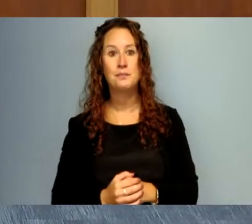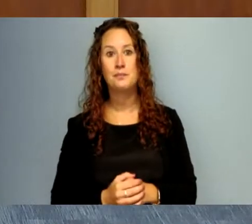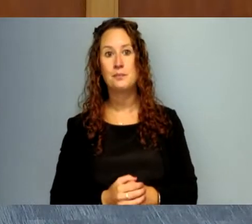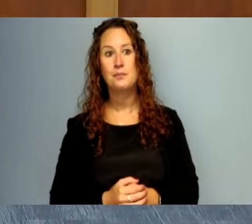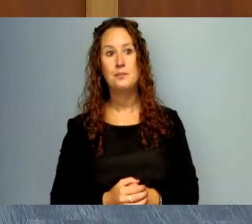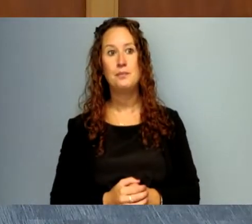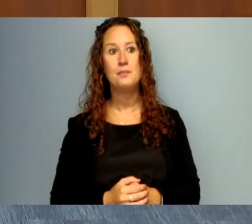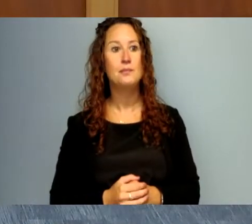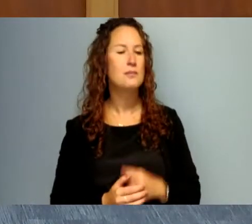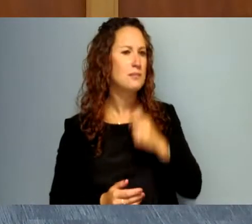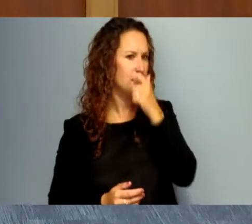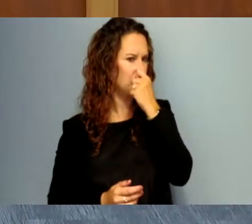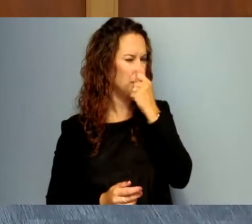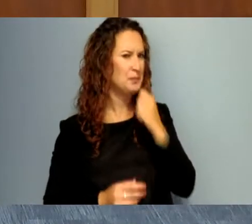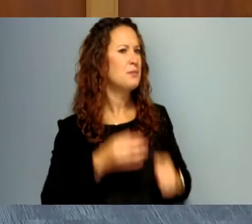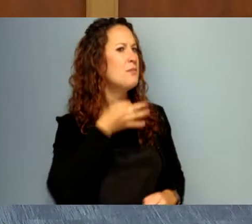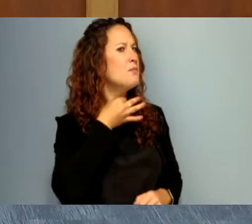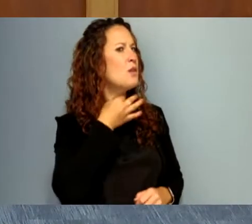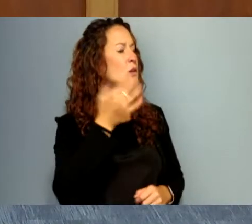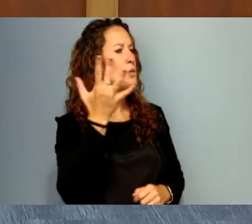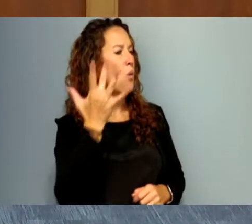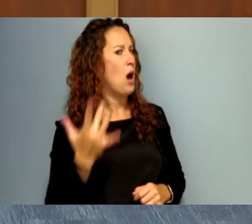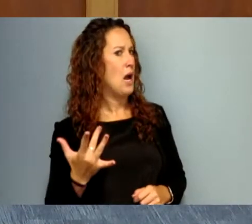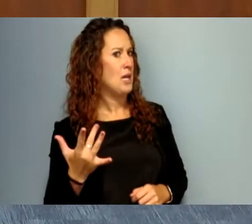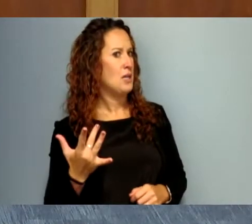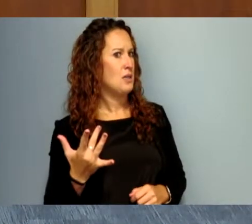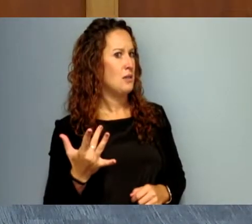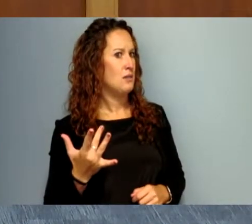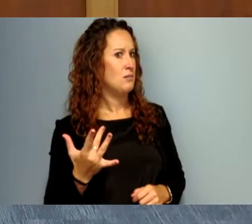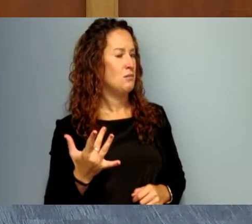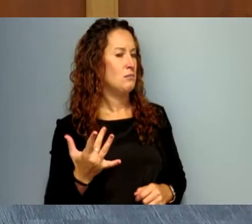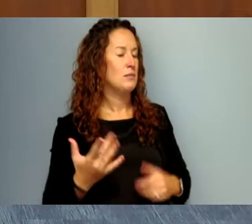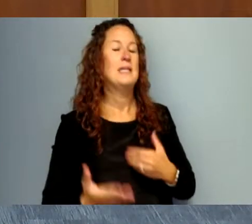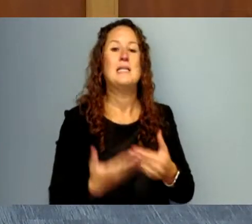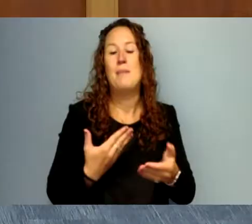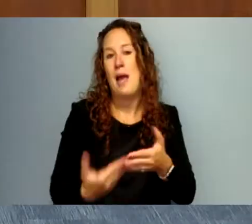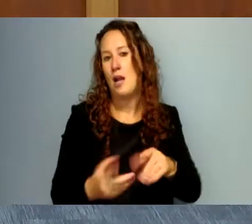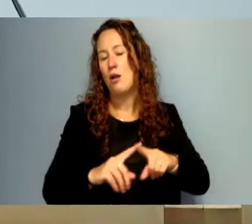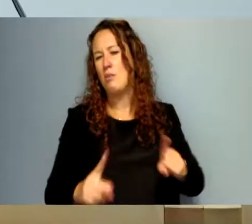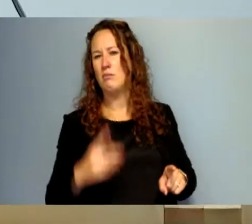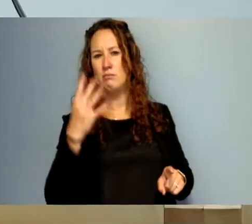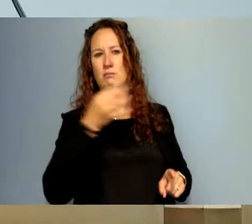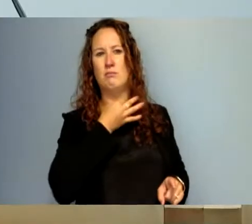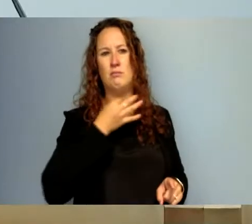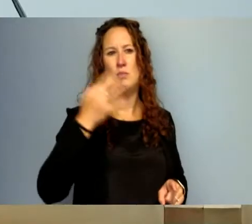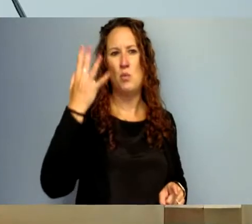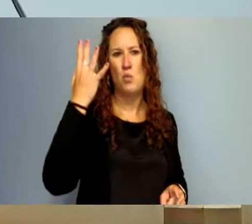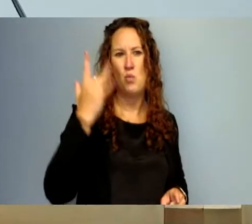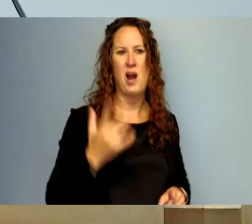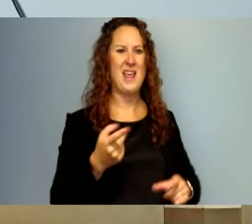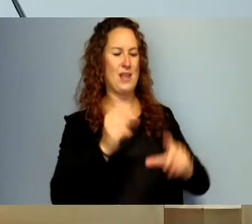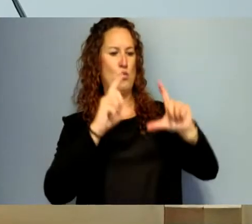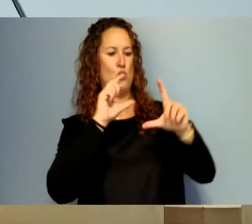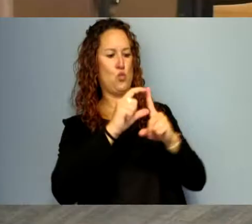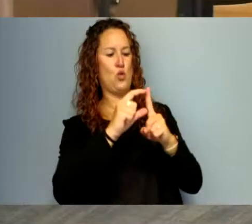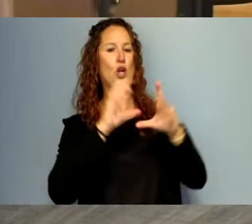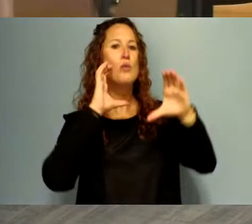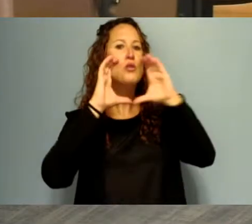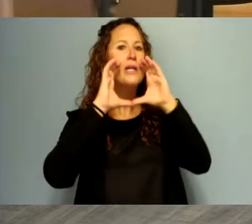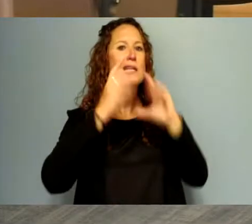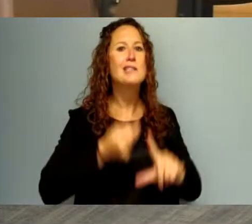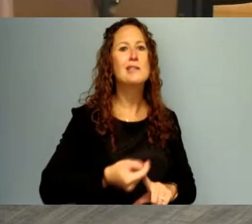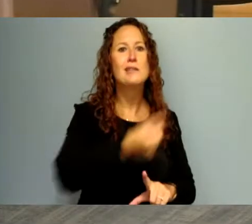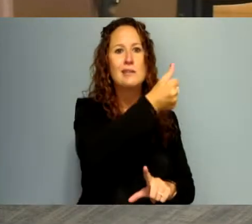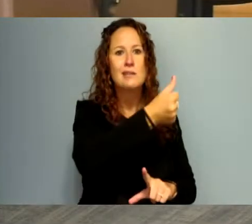I'm sort of curious why you changed it, like, doesn't matter, but you don't, why did you take communications off? Excuse me? Why